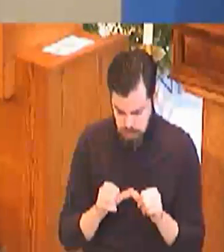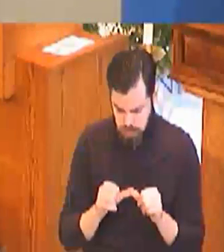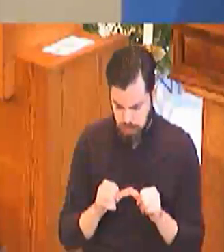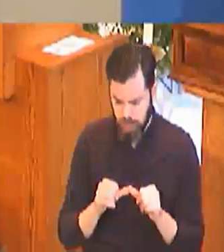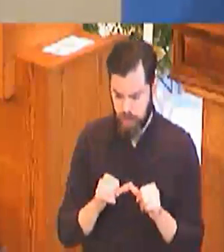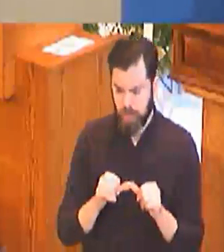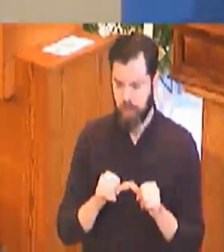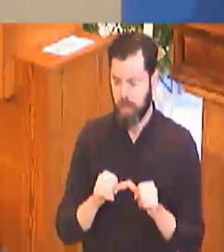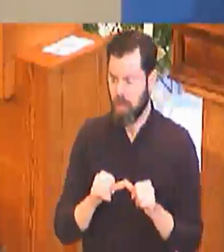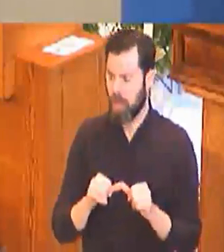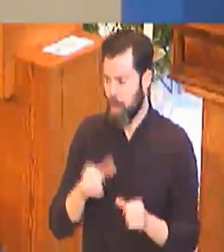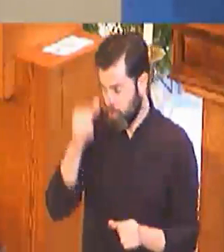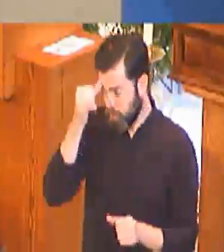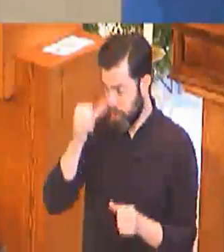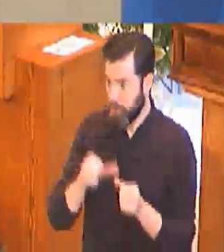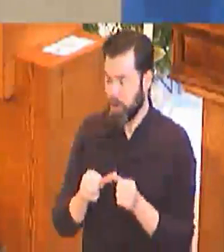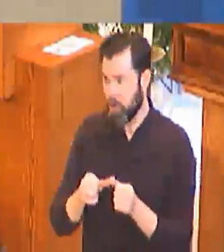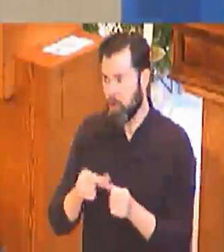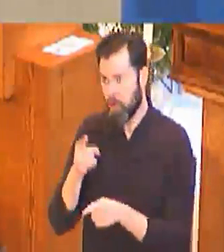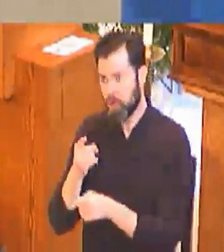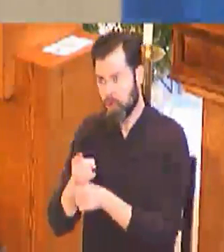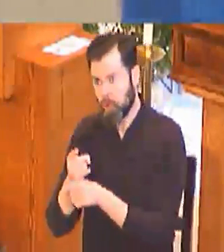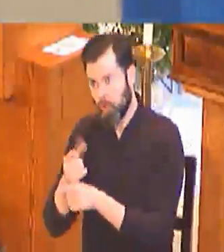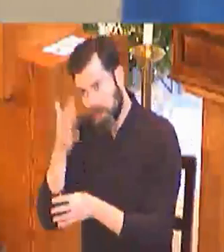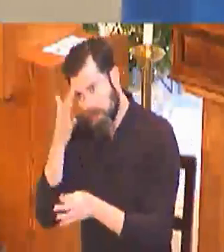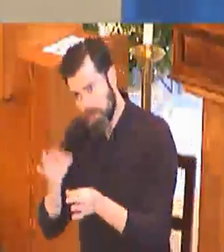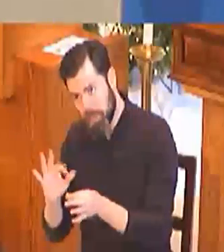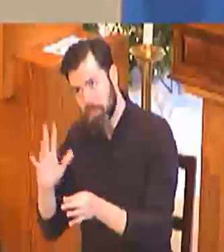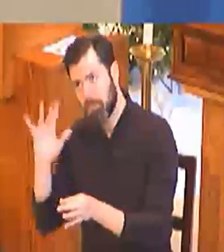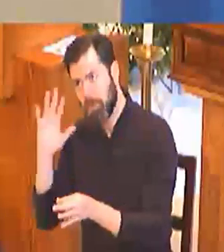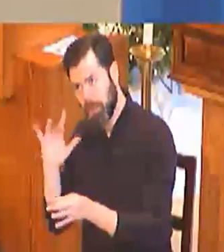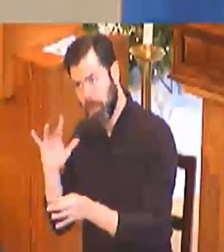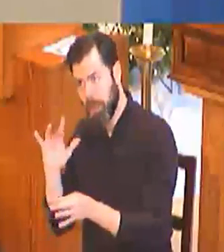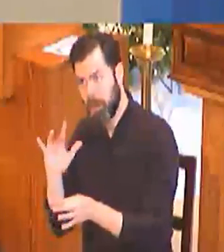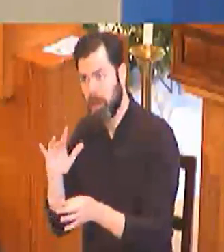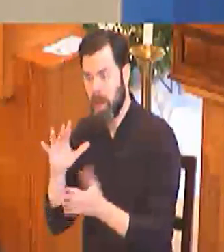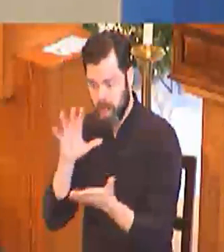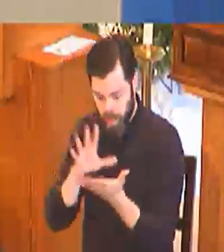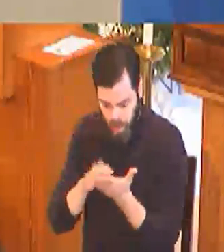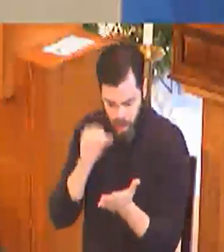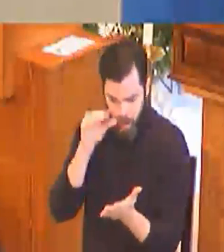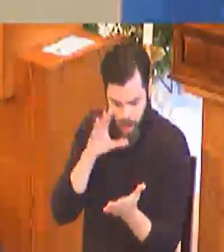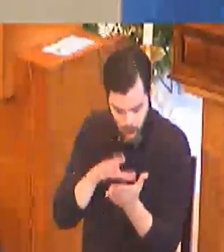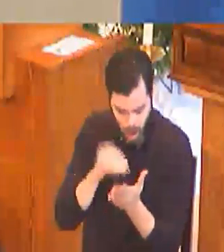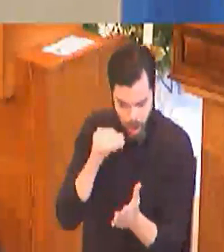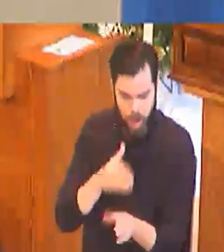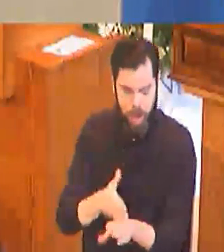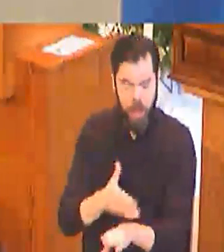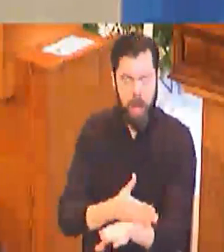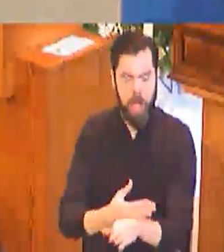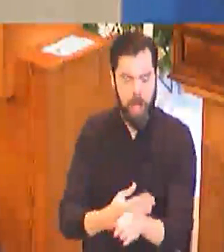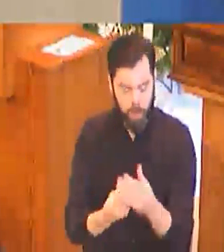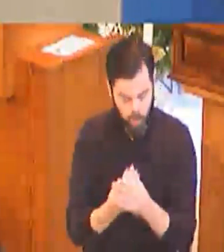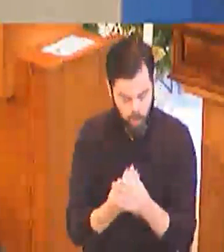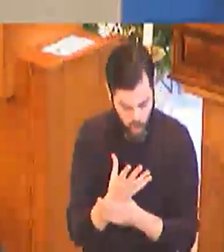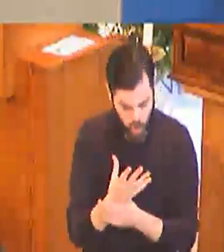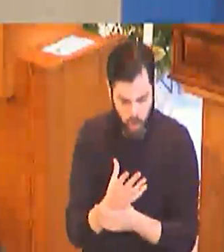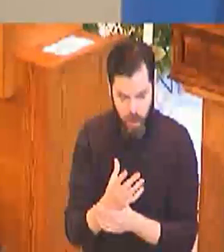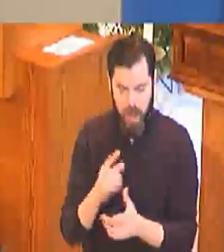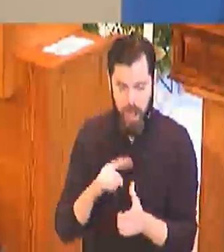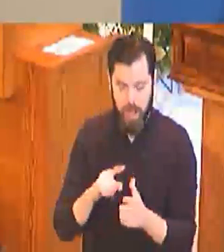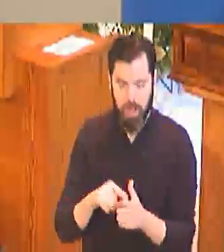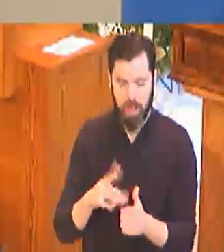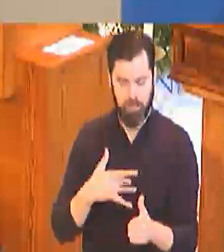it a chaotic experience in my life. However, the seed had been planted. And when I was ready to